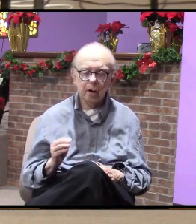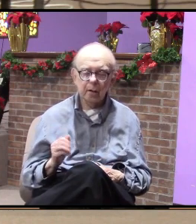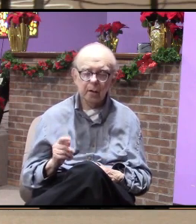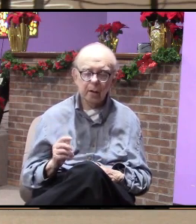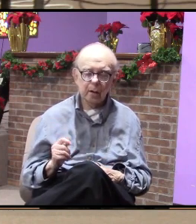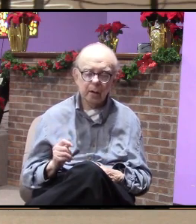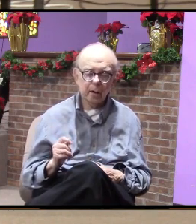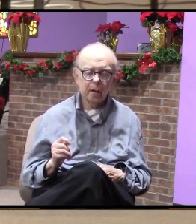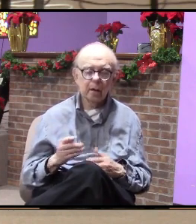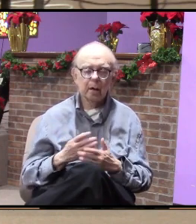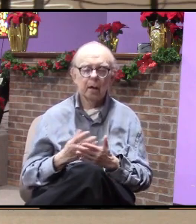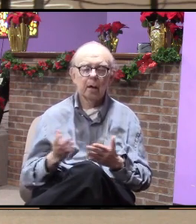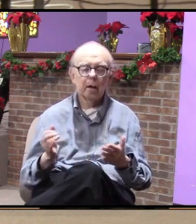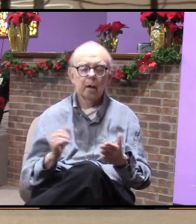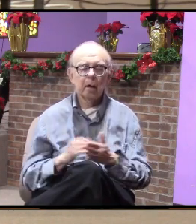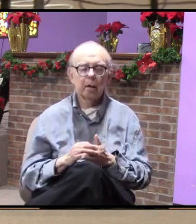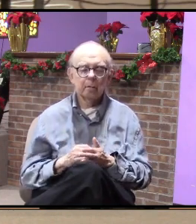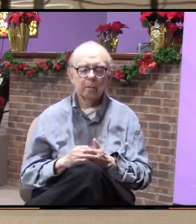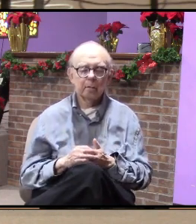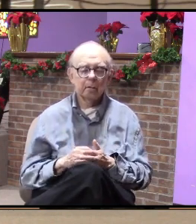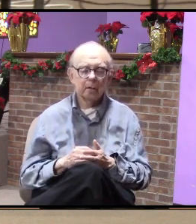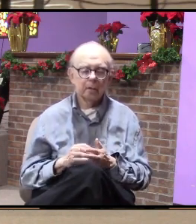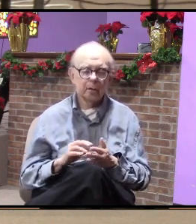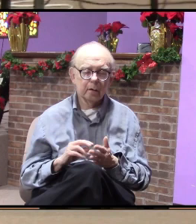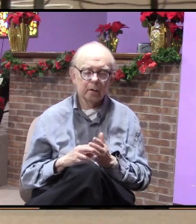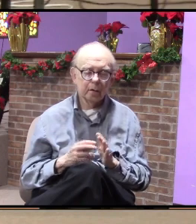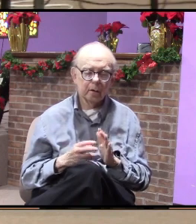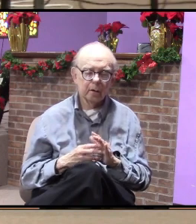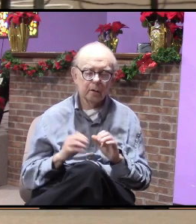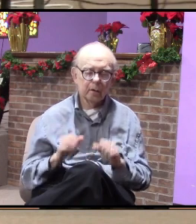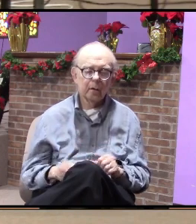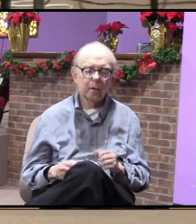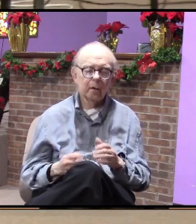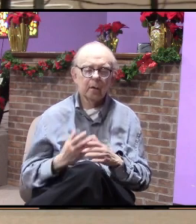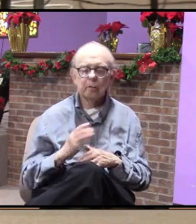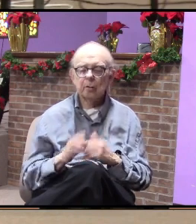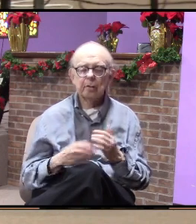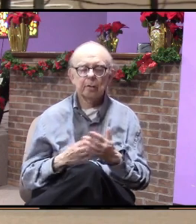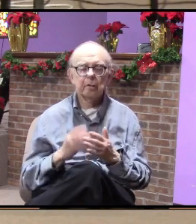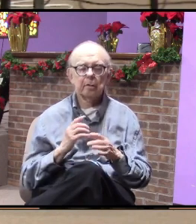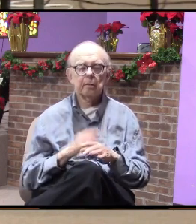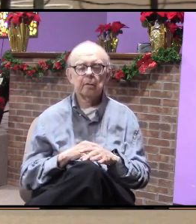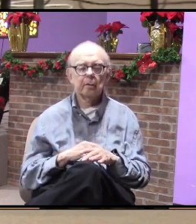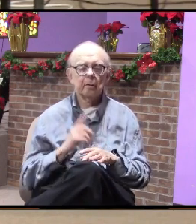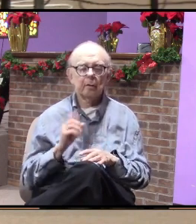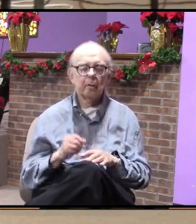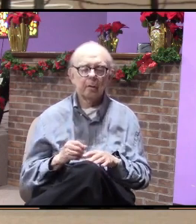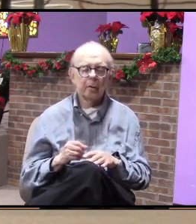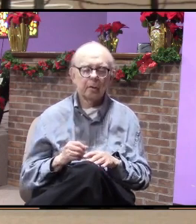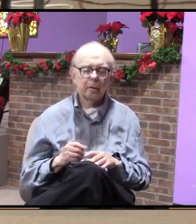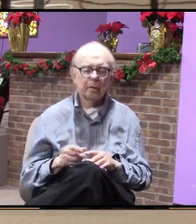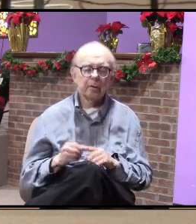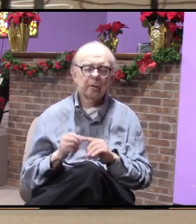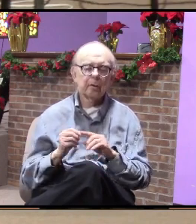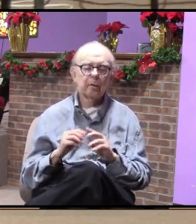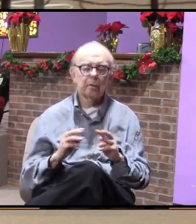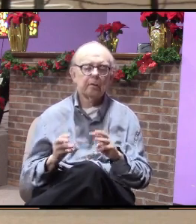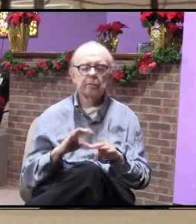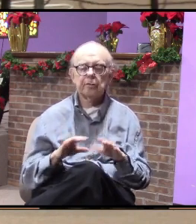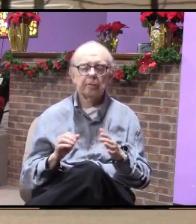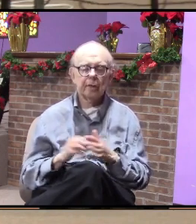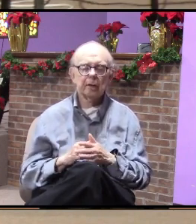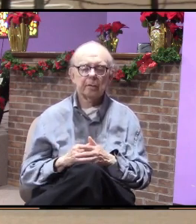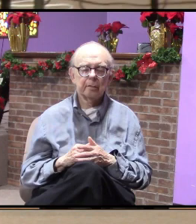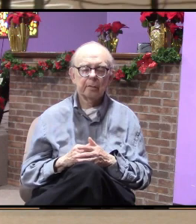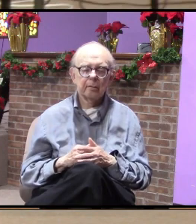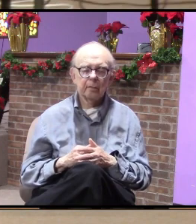There were some things that were meant to be able to grow all of the time, so they needed a certain weather to be able to do